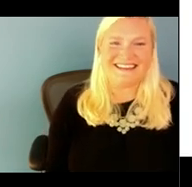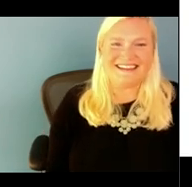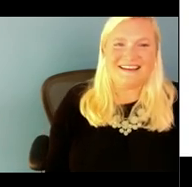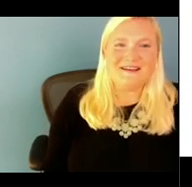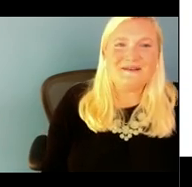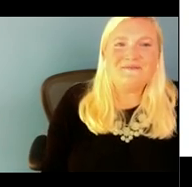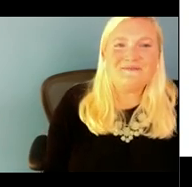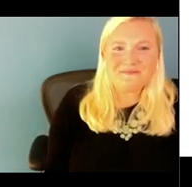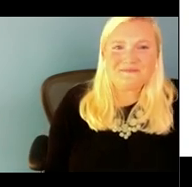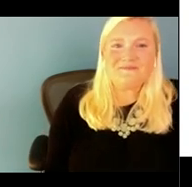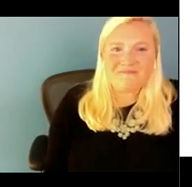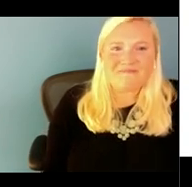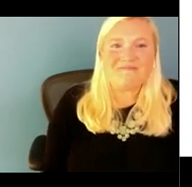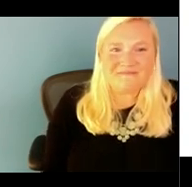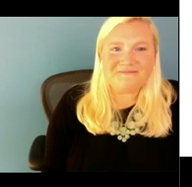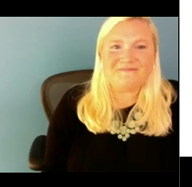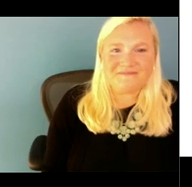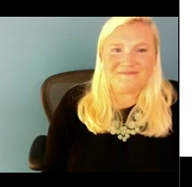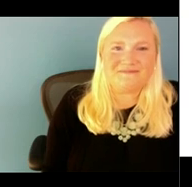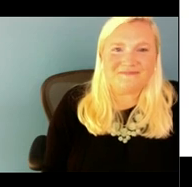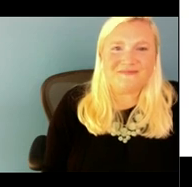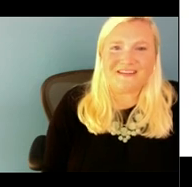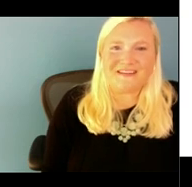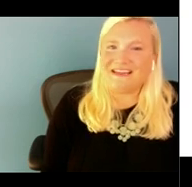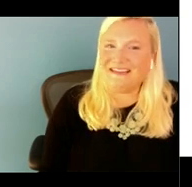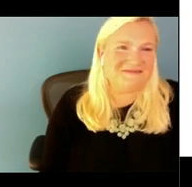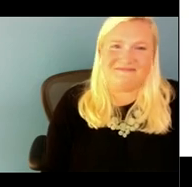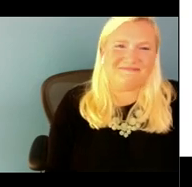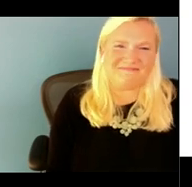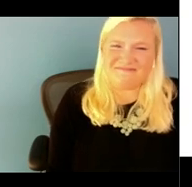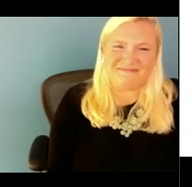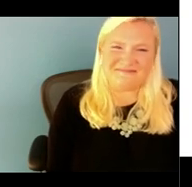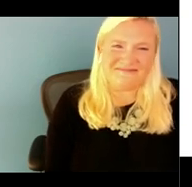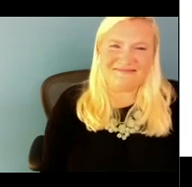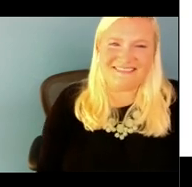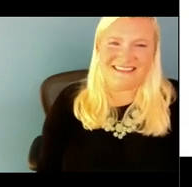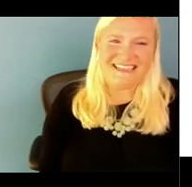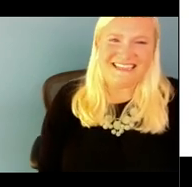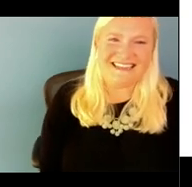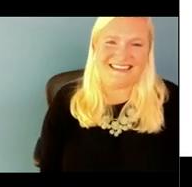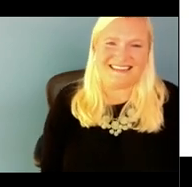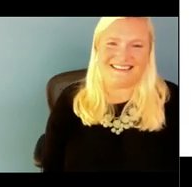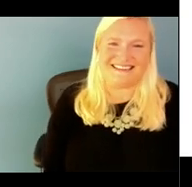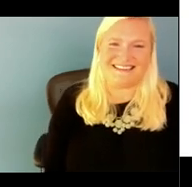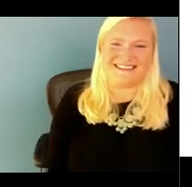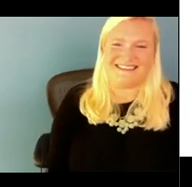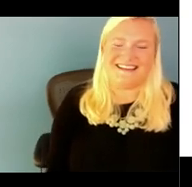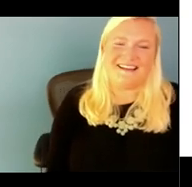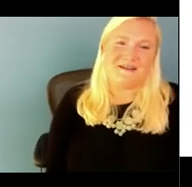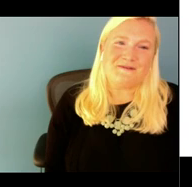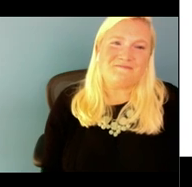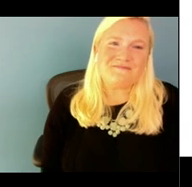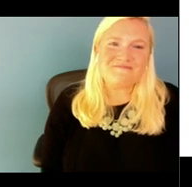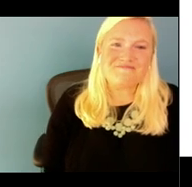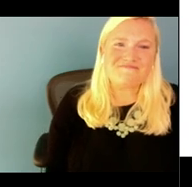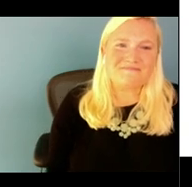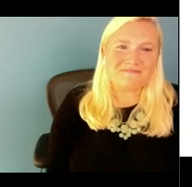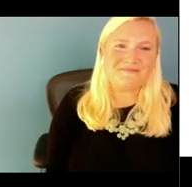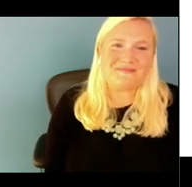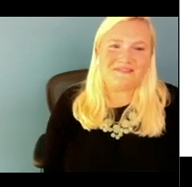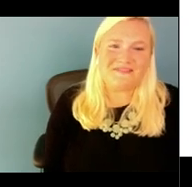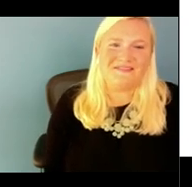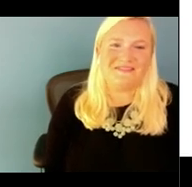years are challenging. Yeah, I wouldn't go back for anything. Me neither. Oh my